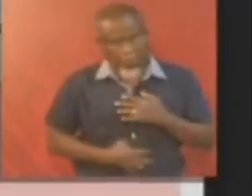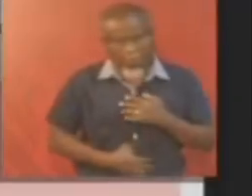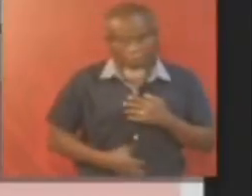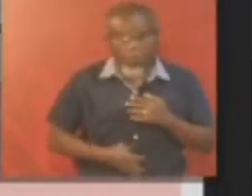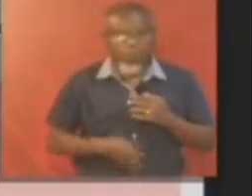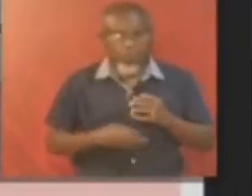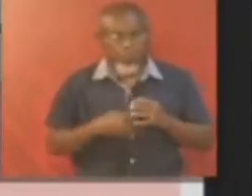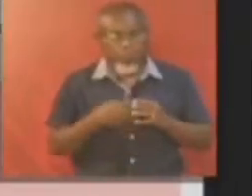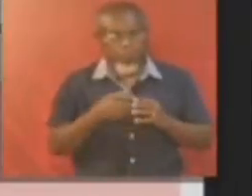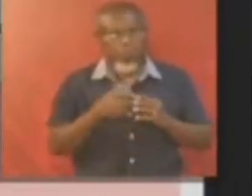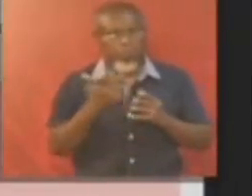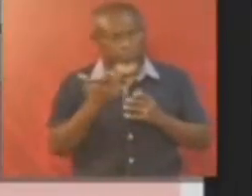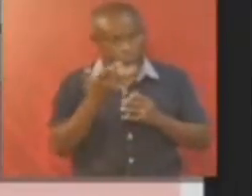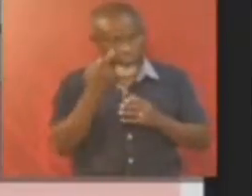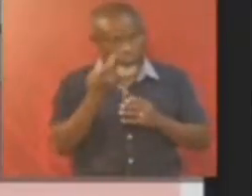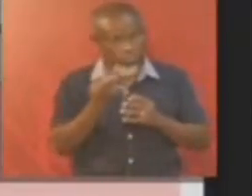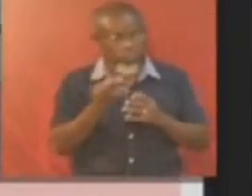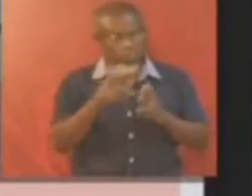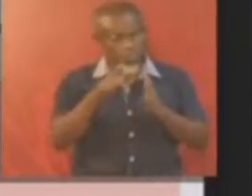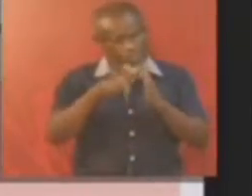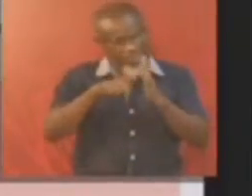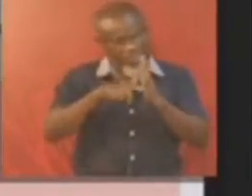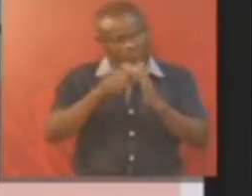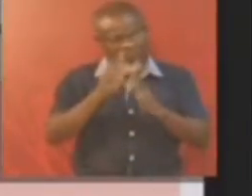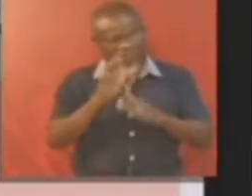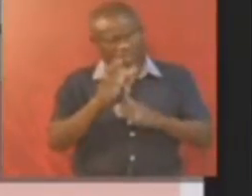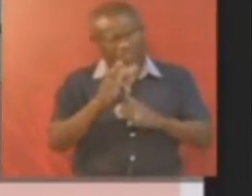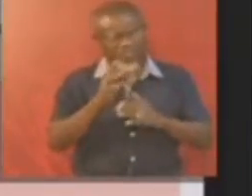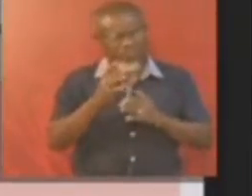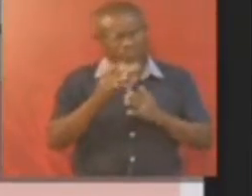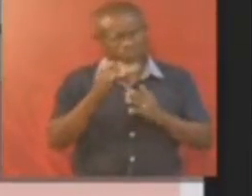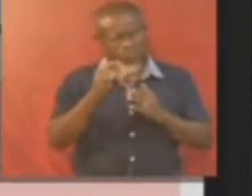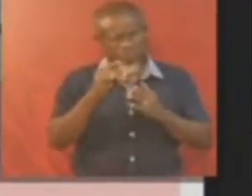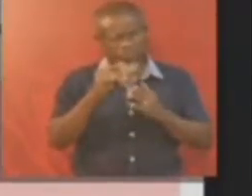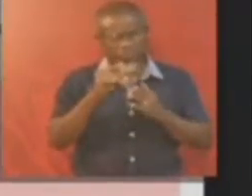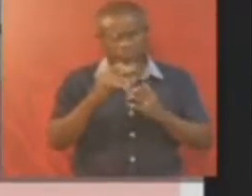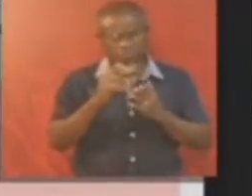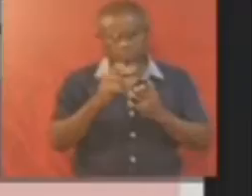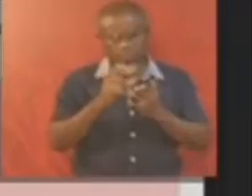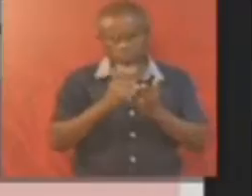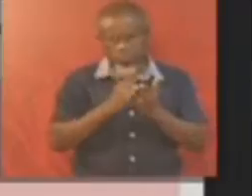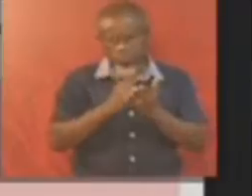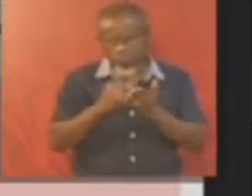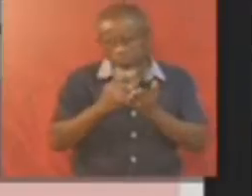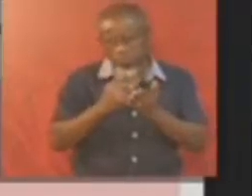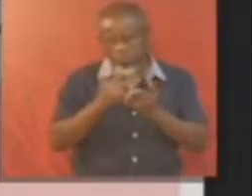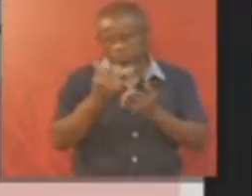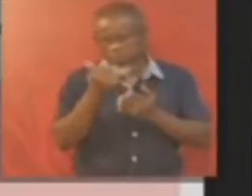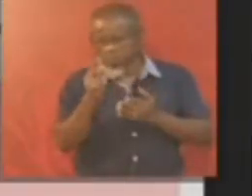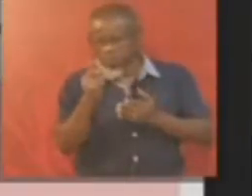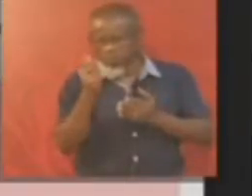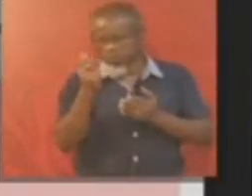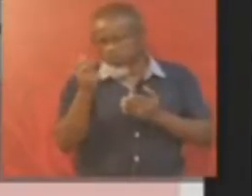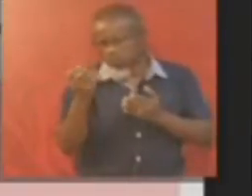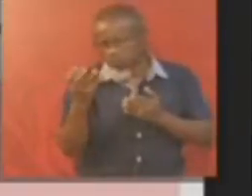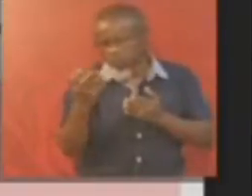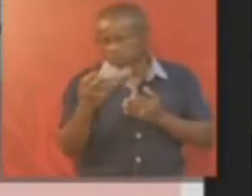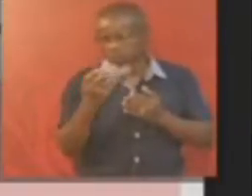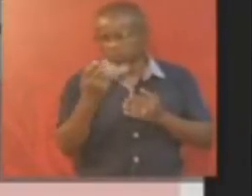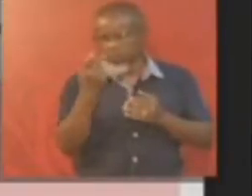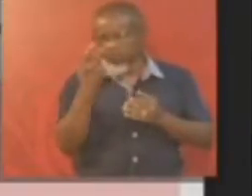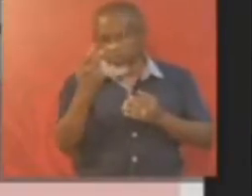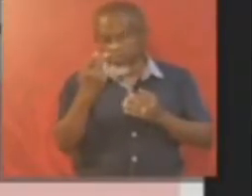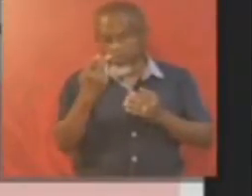but I think it is a little further on. It goes beyond into weeks 13, 14, and it remains a little bit higher than the